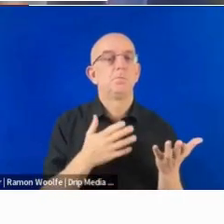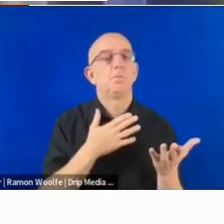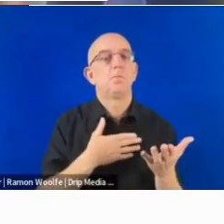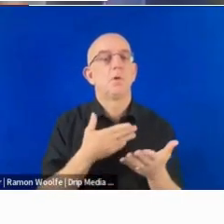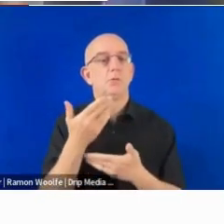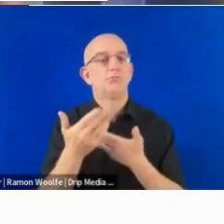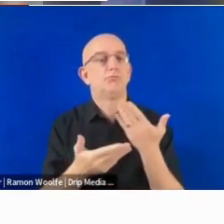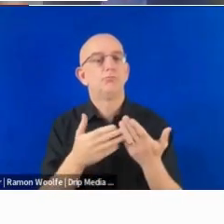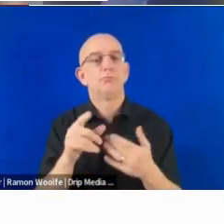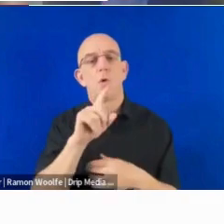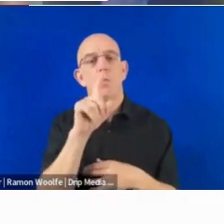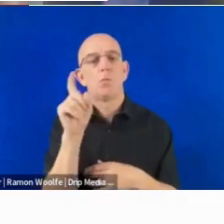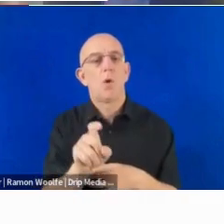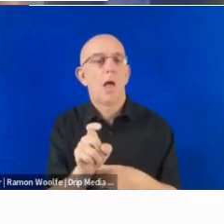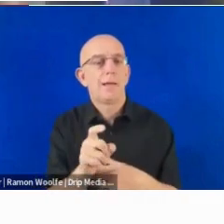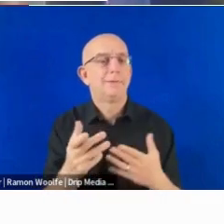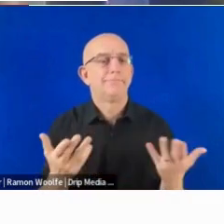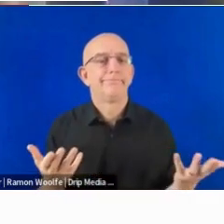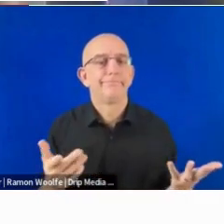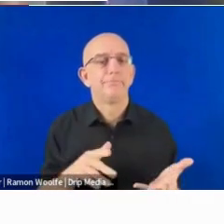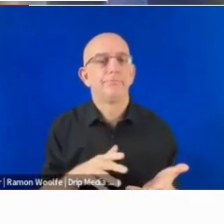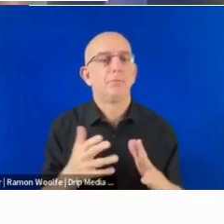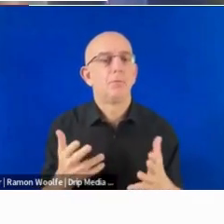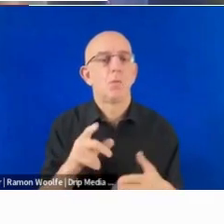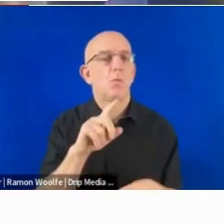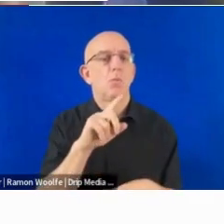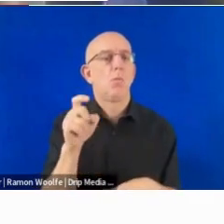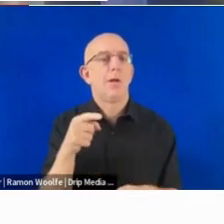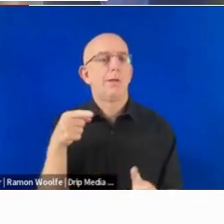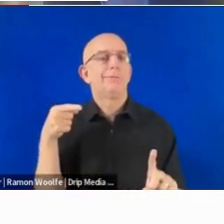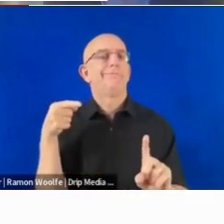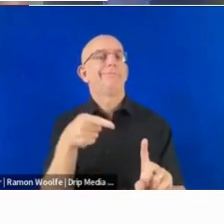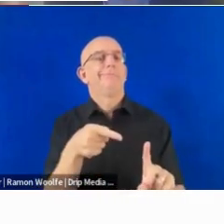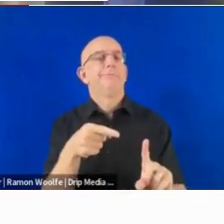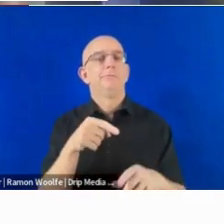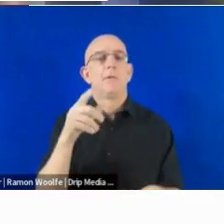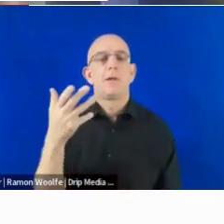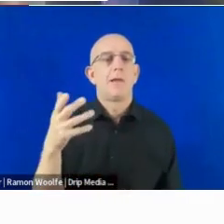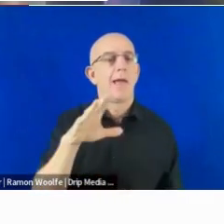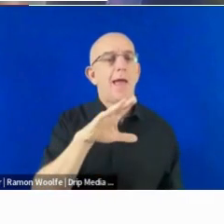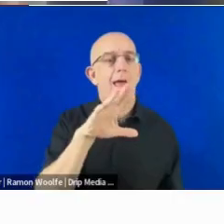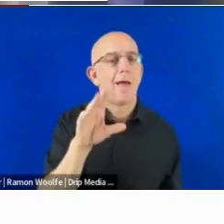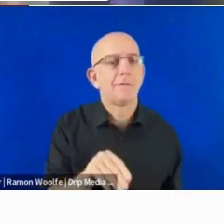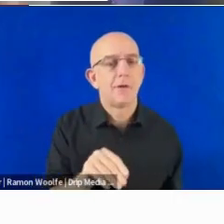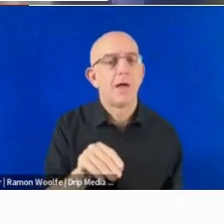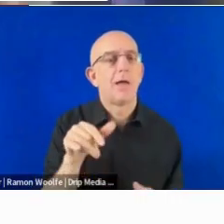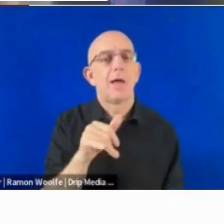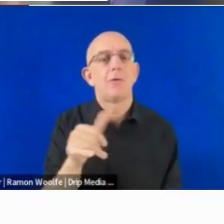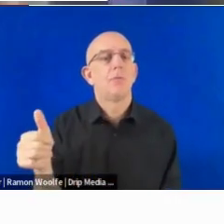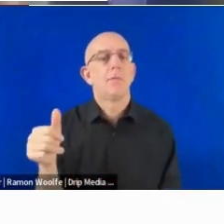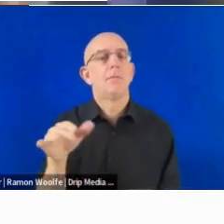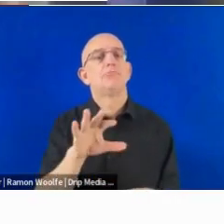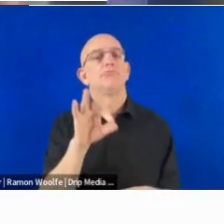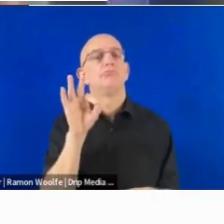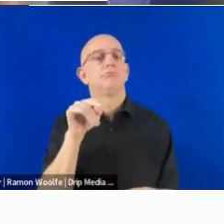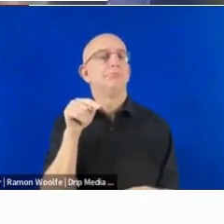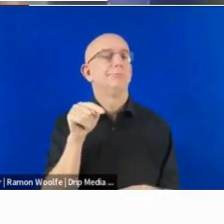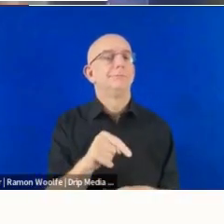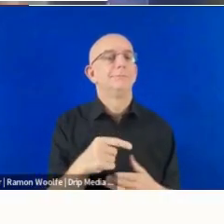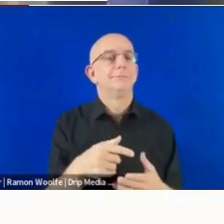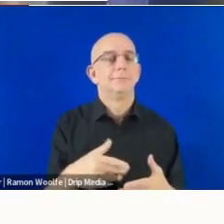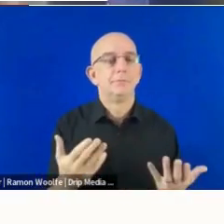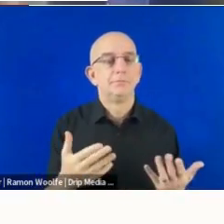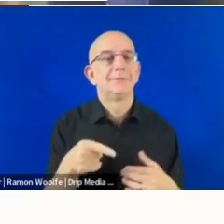choose Transform as a tool for capacity building of government institutions? So